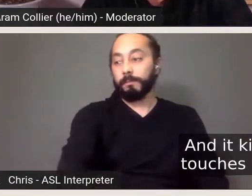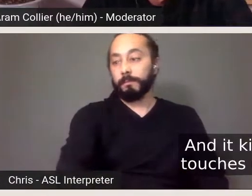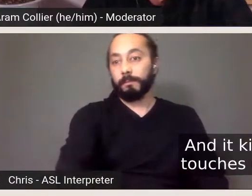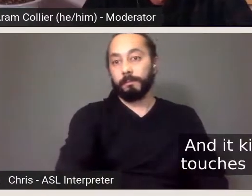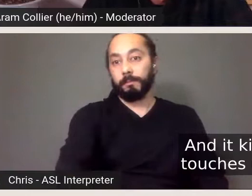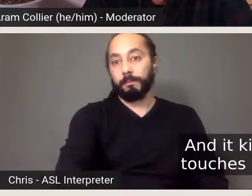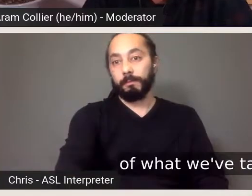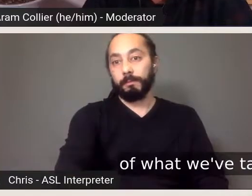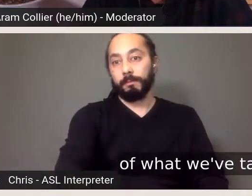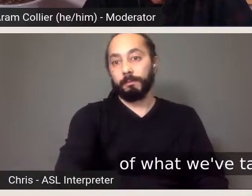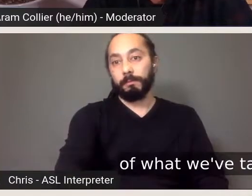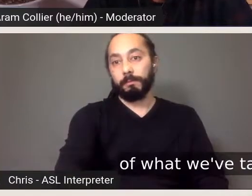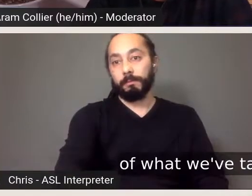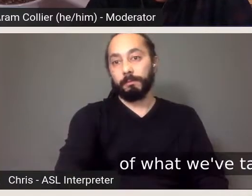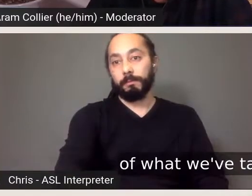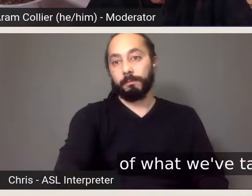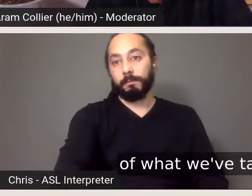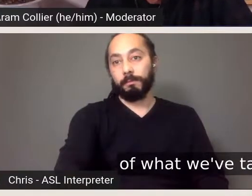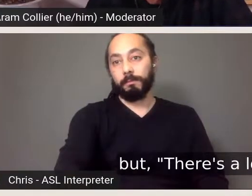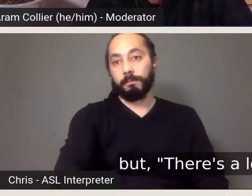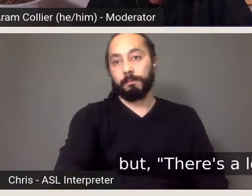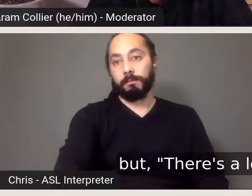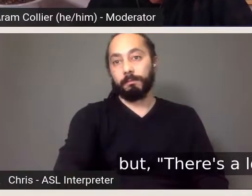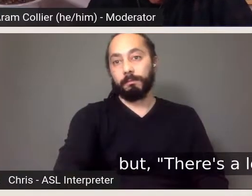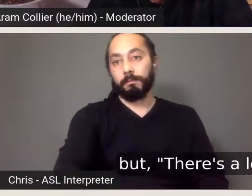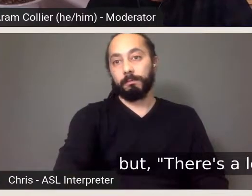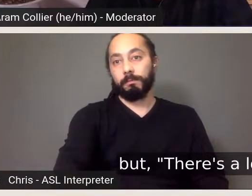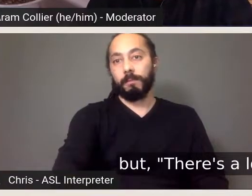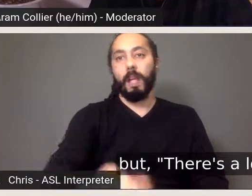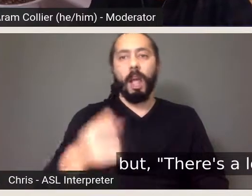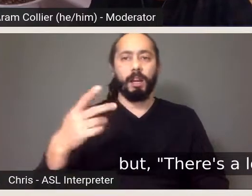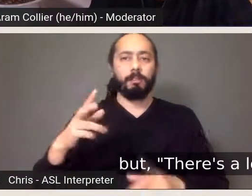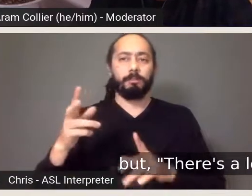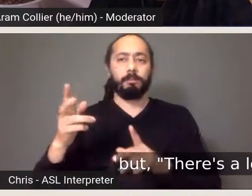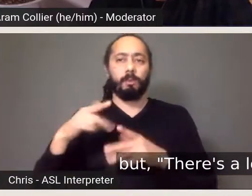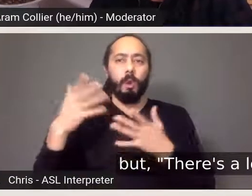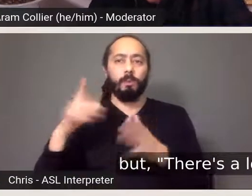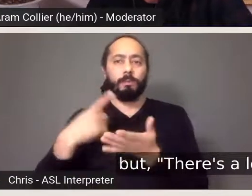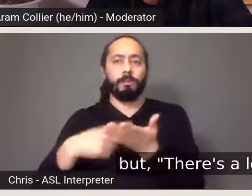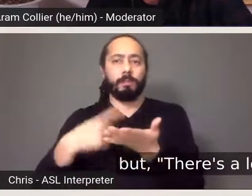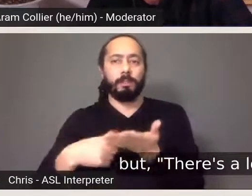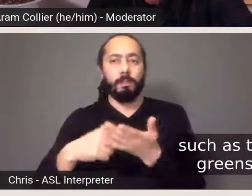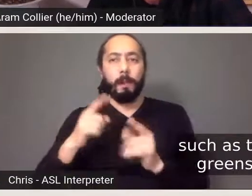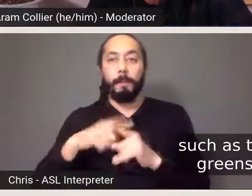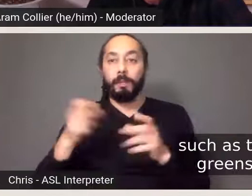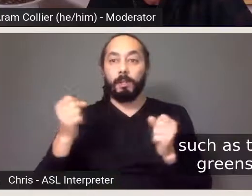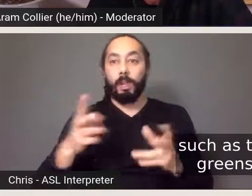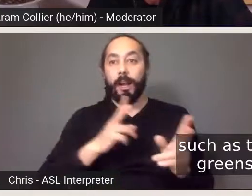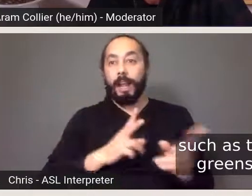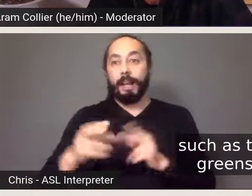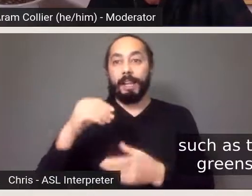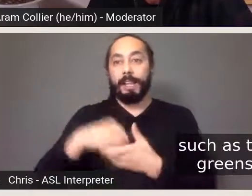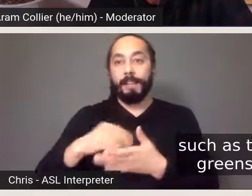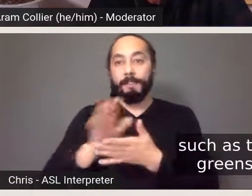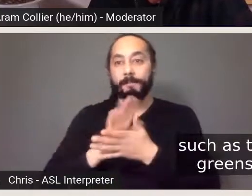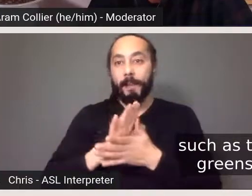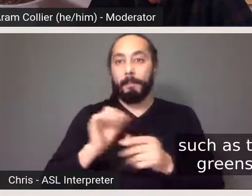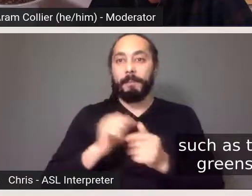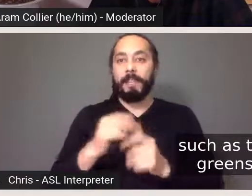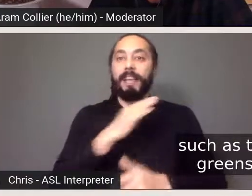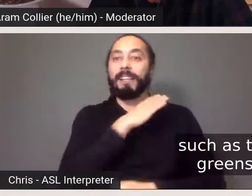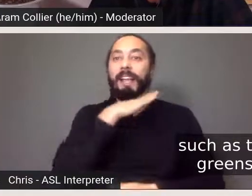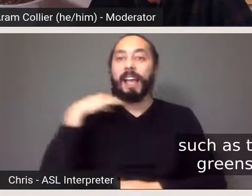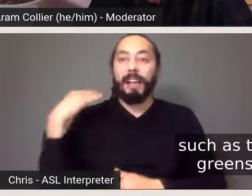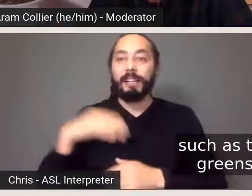touches upon a little bit of what we've talked about a little bit, but there's a lot of editing in the film, such as the beheadings,